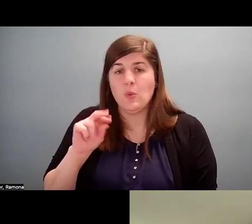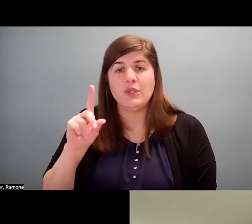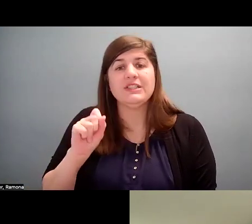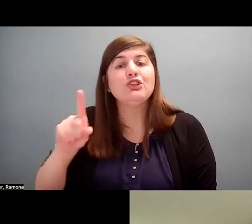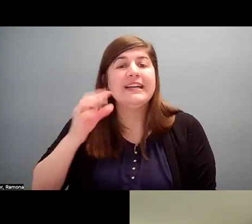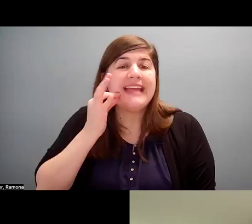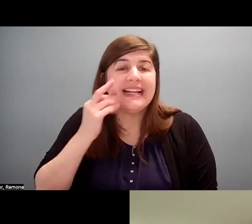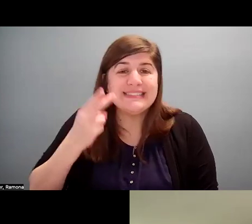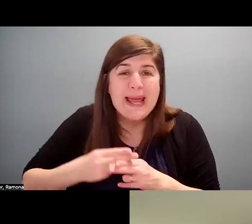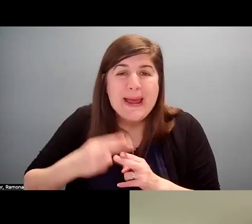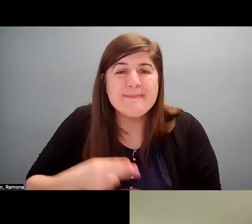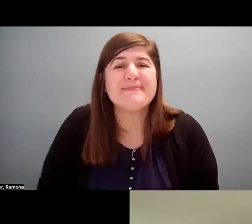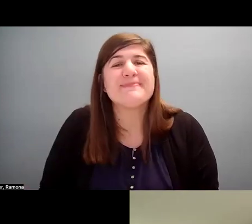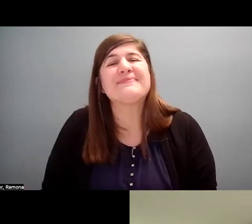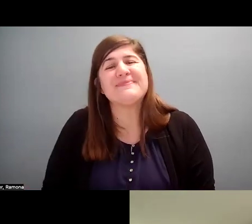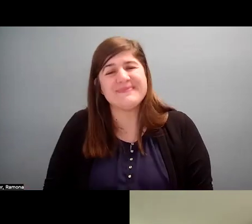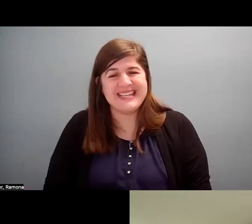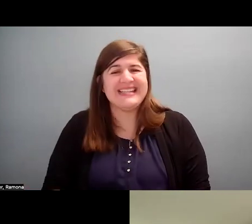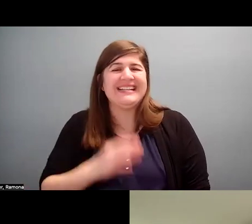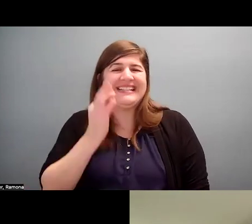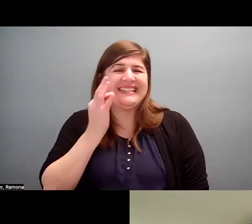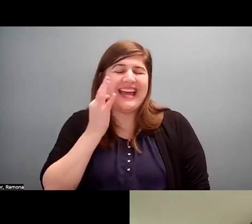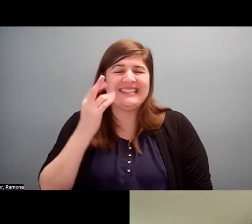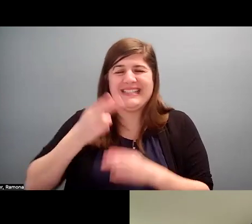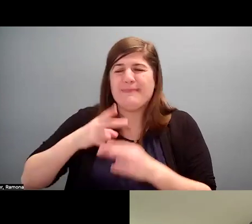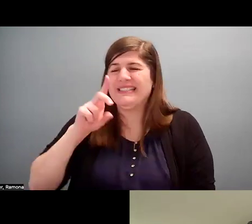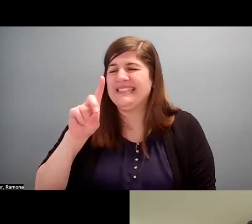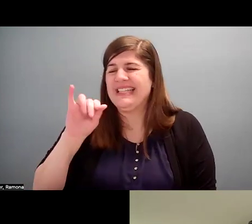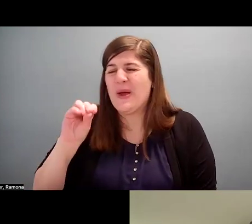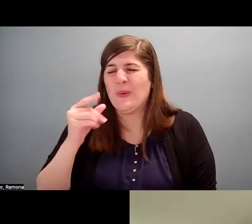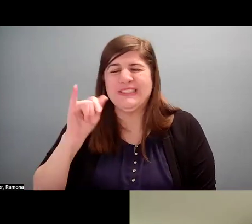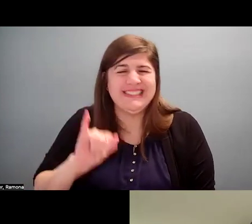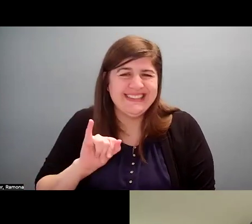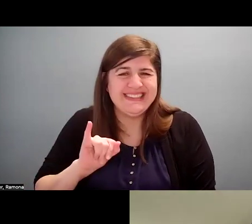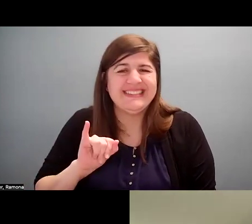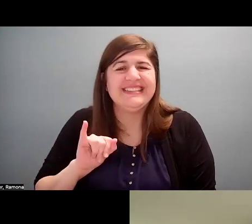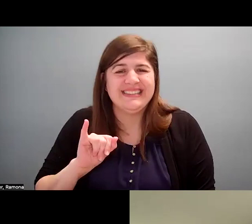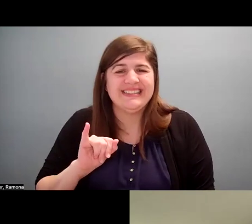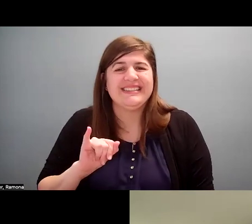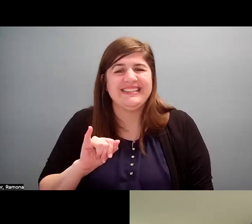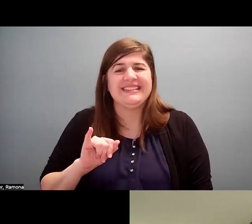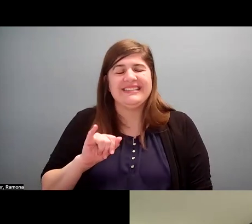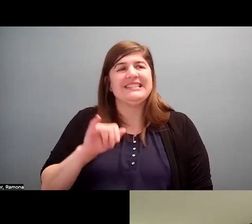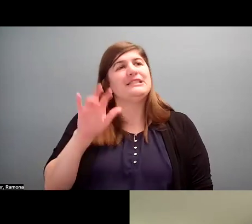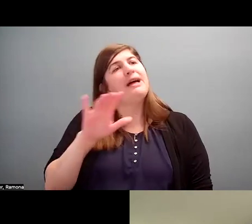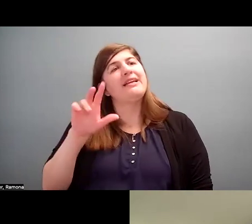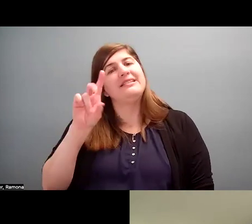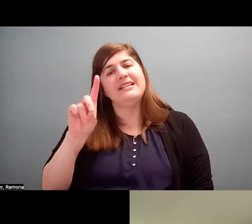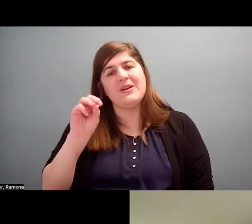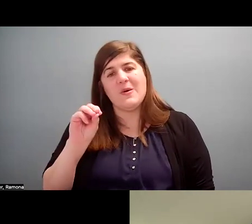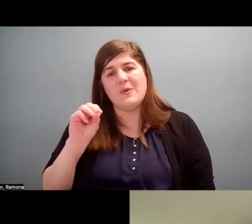name? My cat name is DOG. So it's like spelling dog,